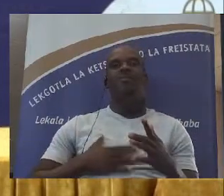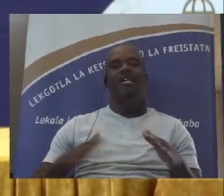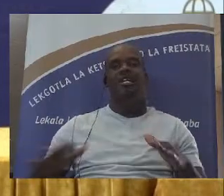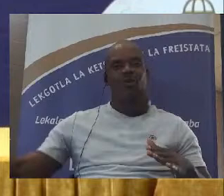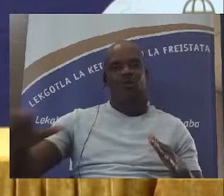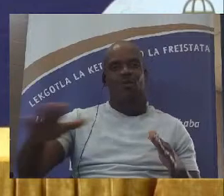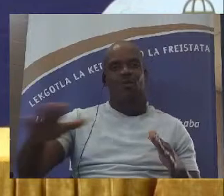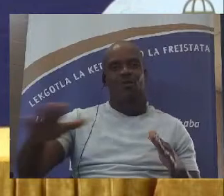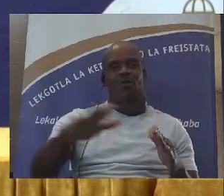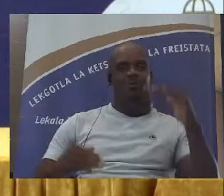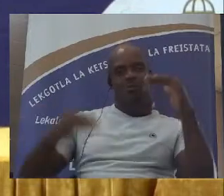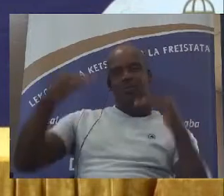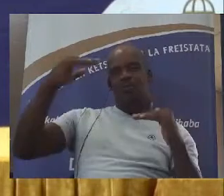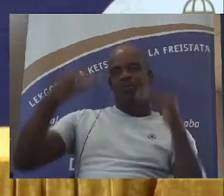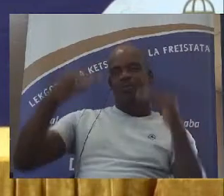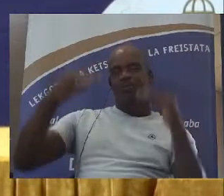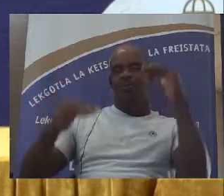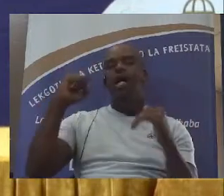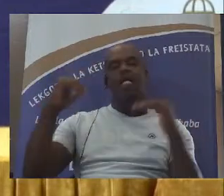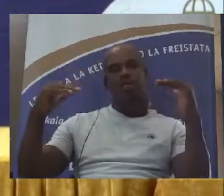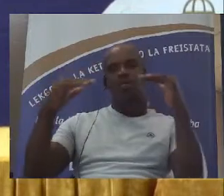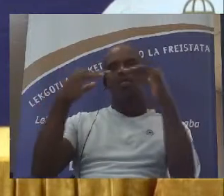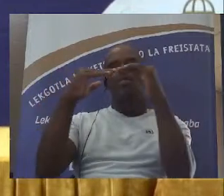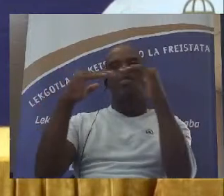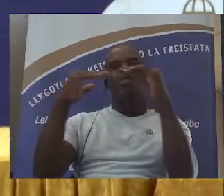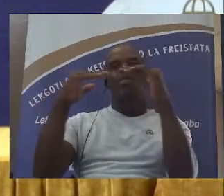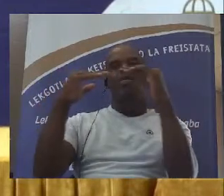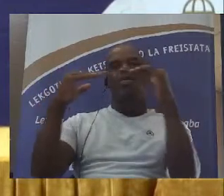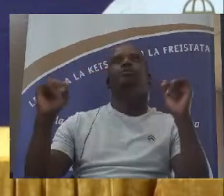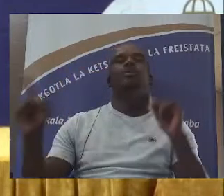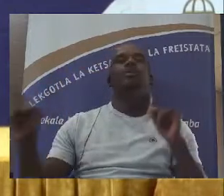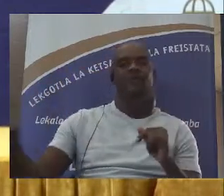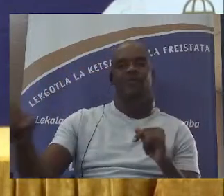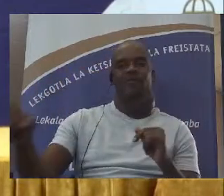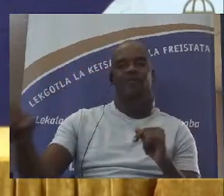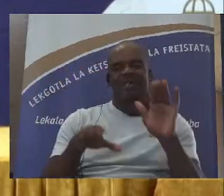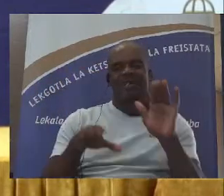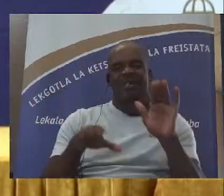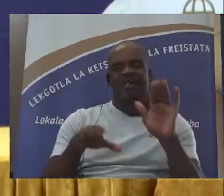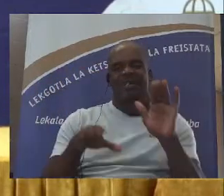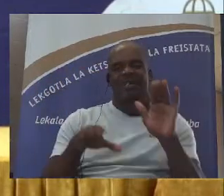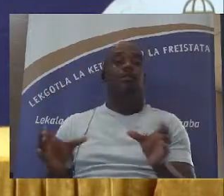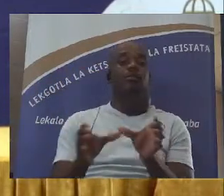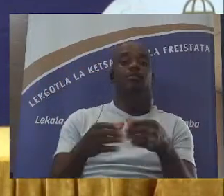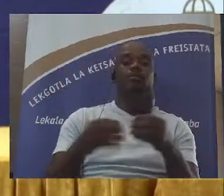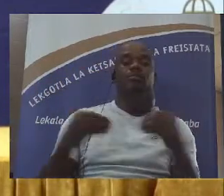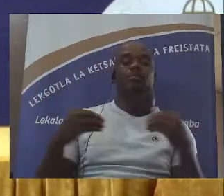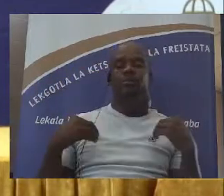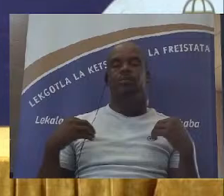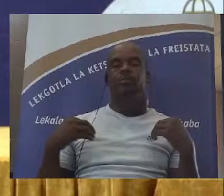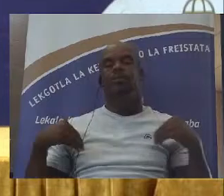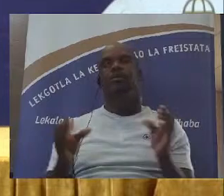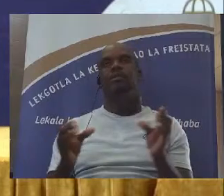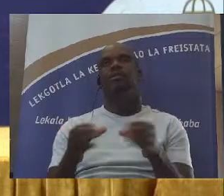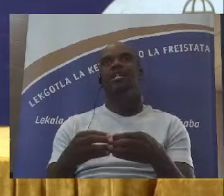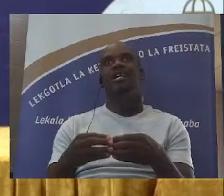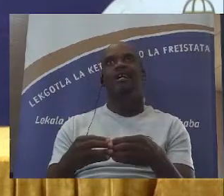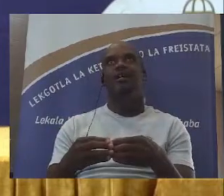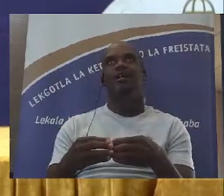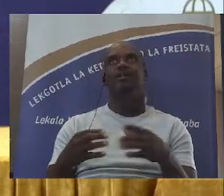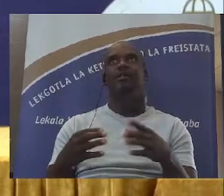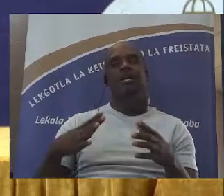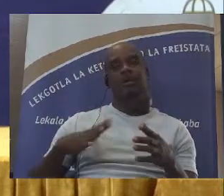that small businesses are not abused. So as much as we don't want to scare them away, we want to make sure that it's a